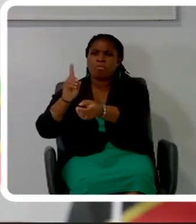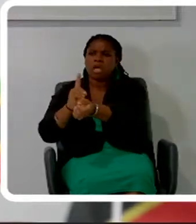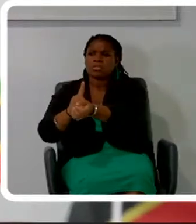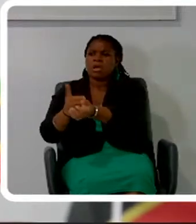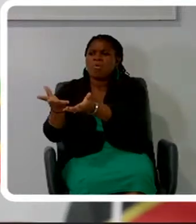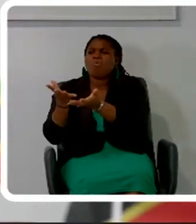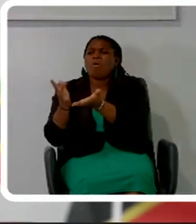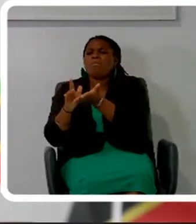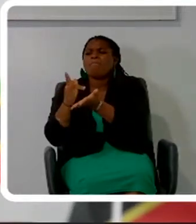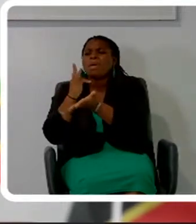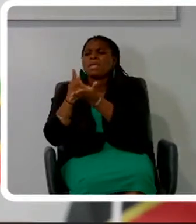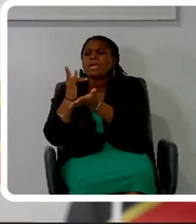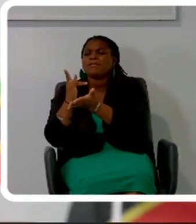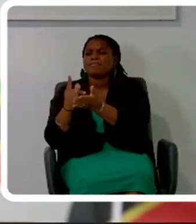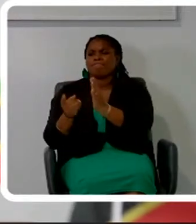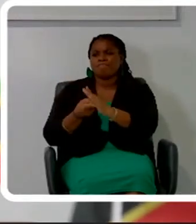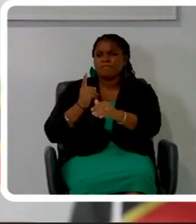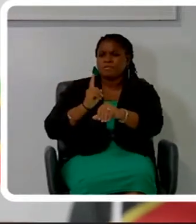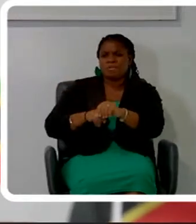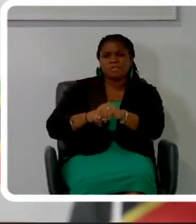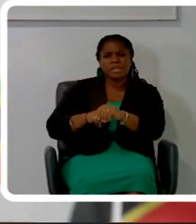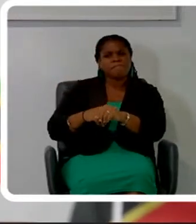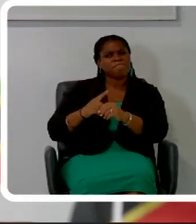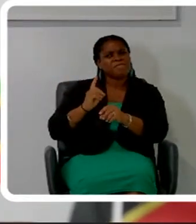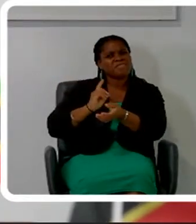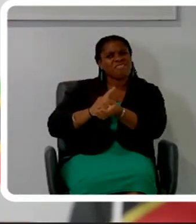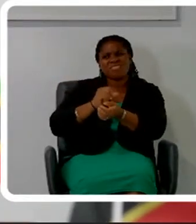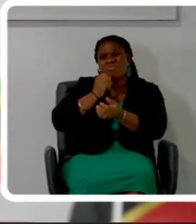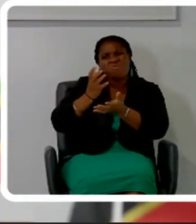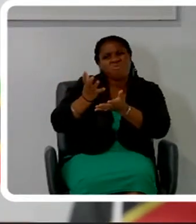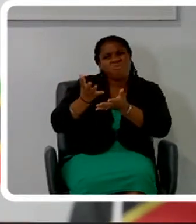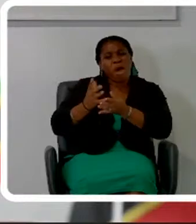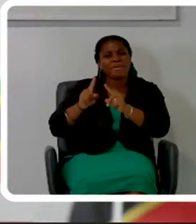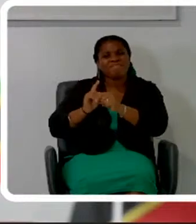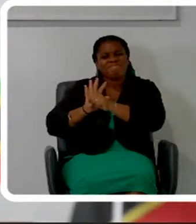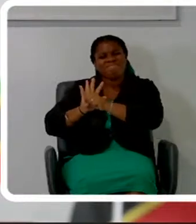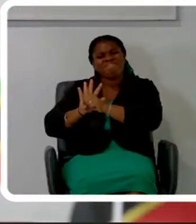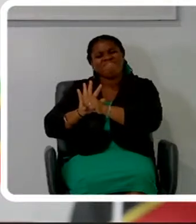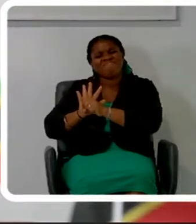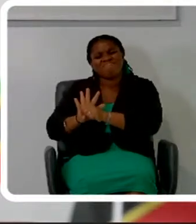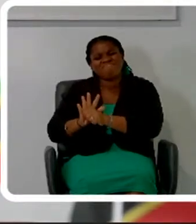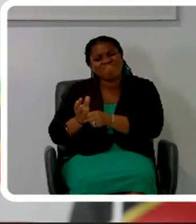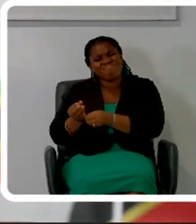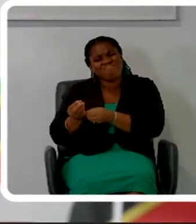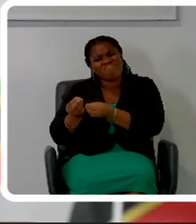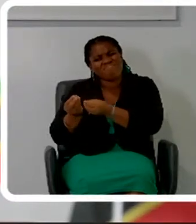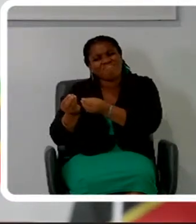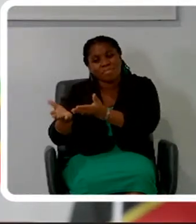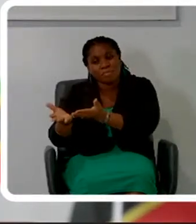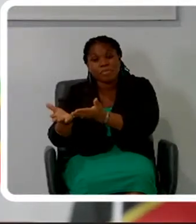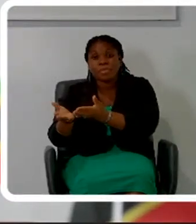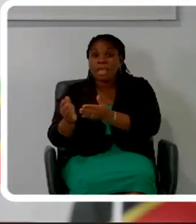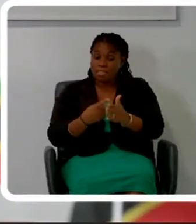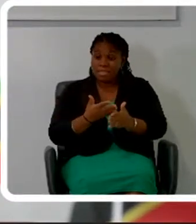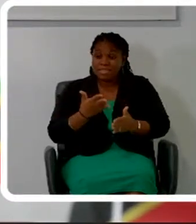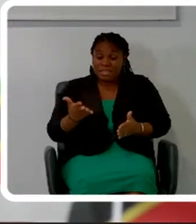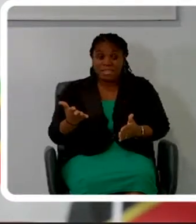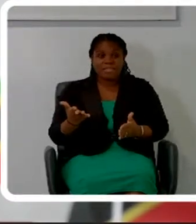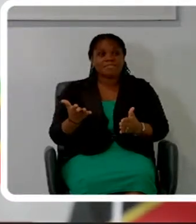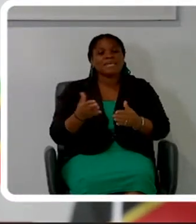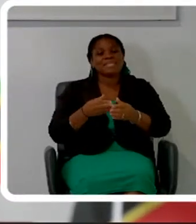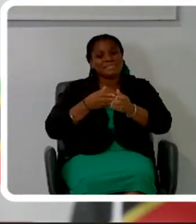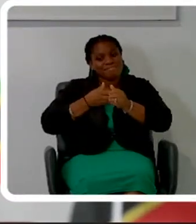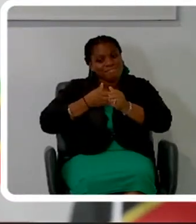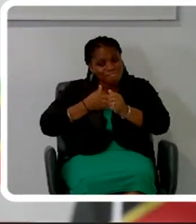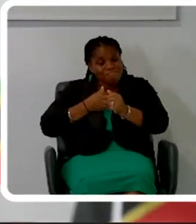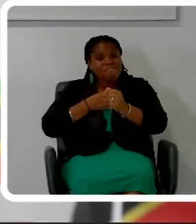antibiotics. And sometimes the doctor might feel pressured to give them antibiotics. These are the things that are leading to